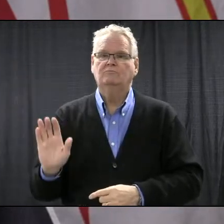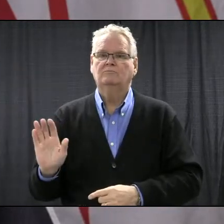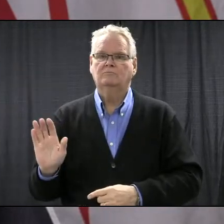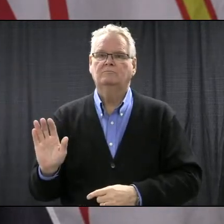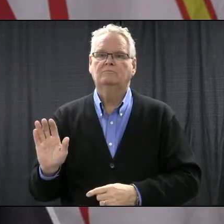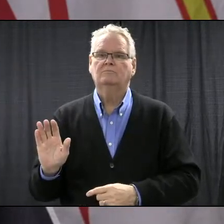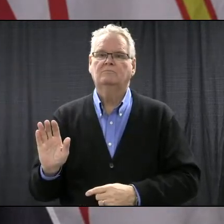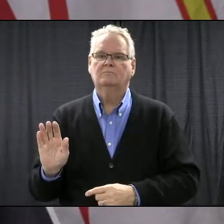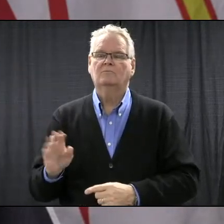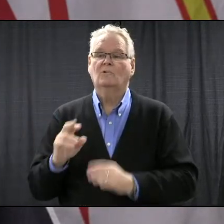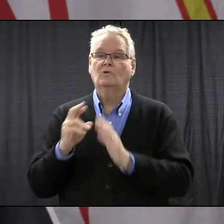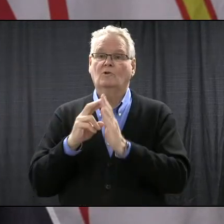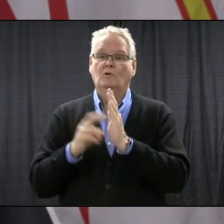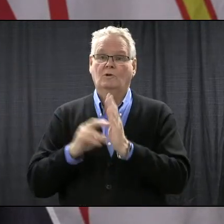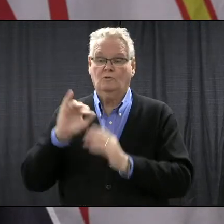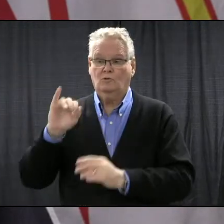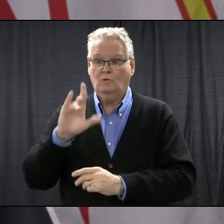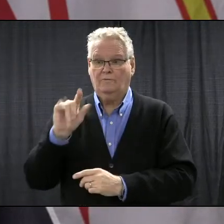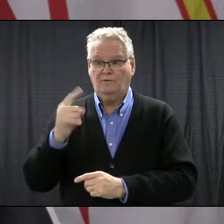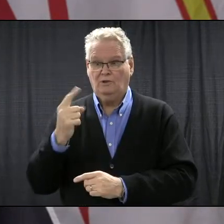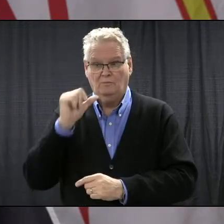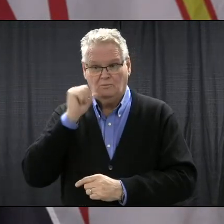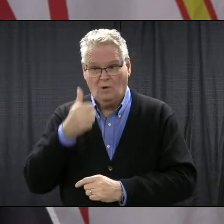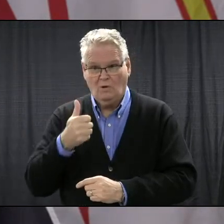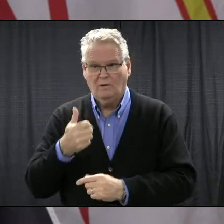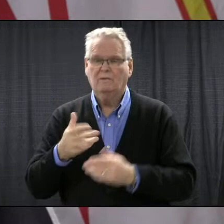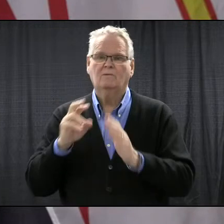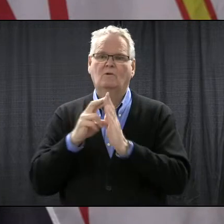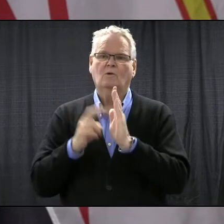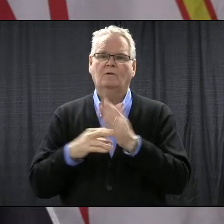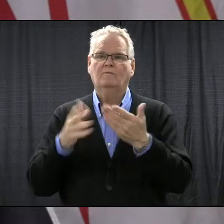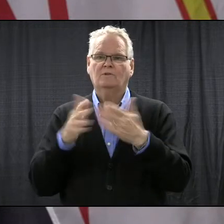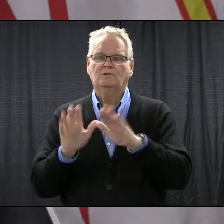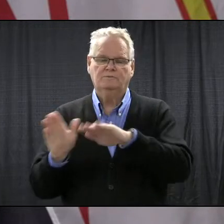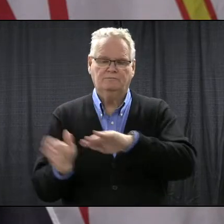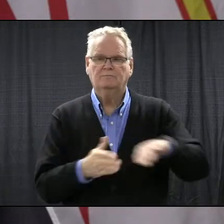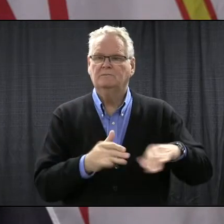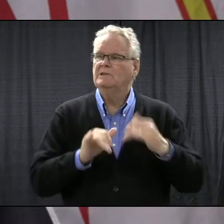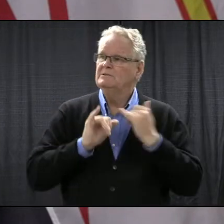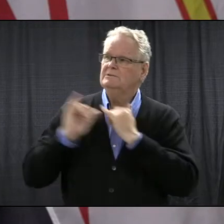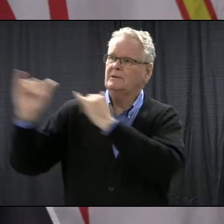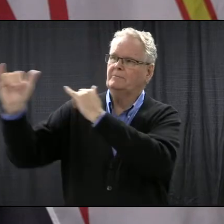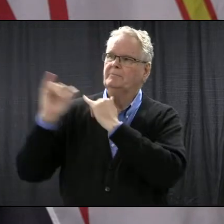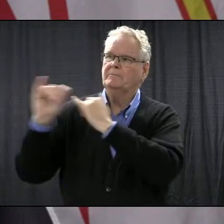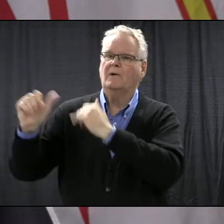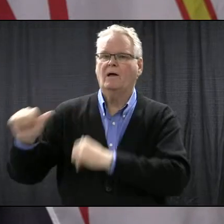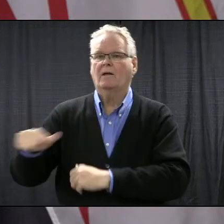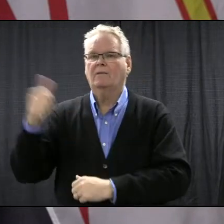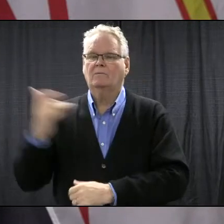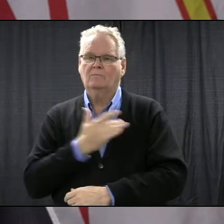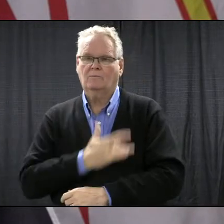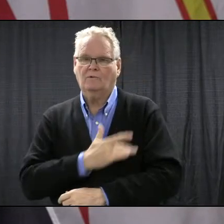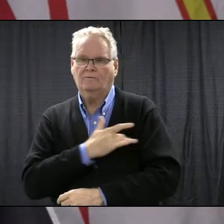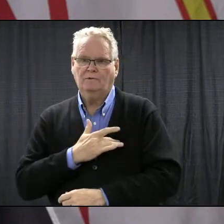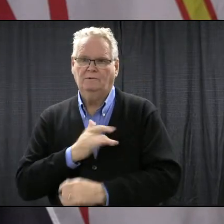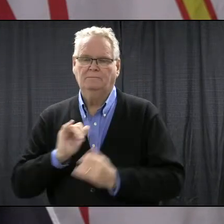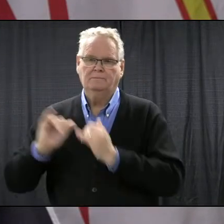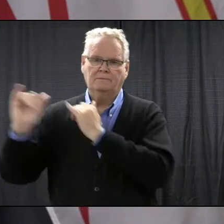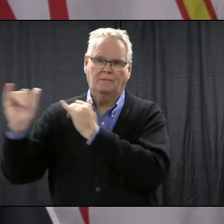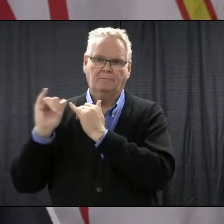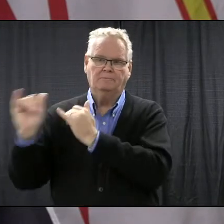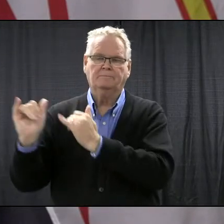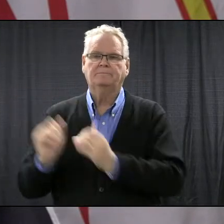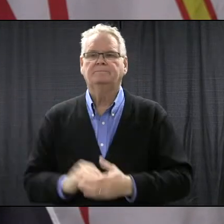distancing, and provided physical distancing can be maintained, up to 200 people are permitted for indoor gatherings or 75%